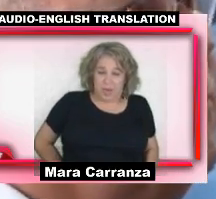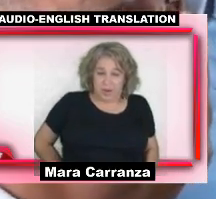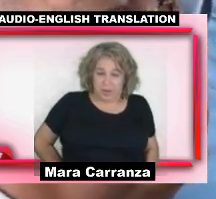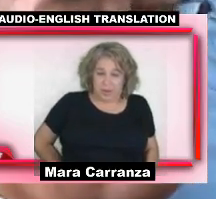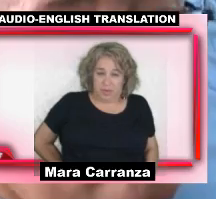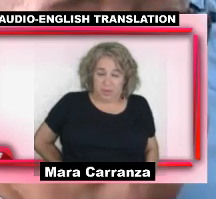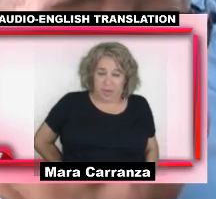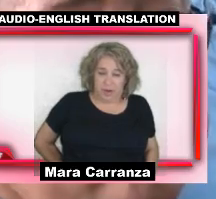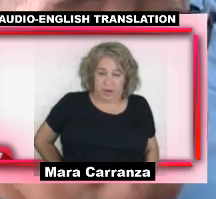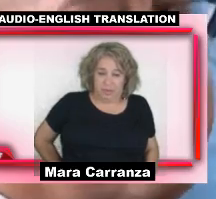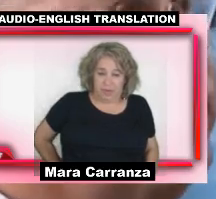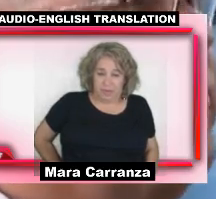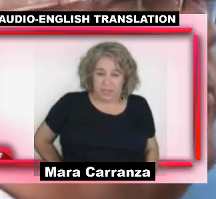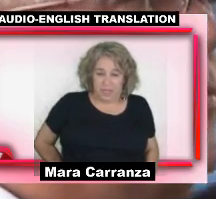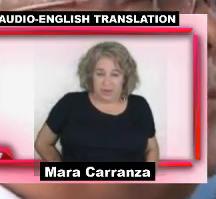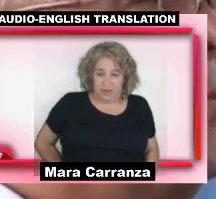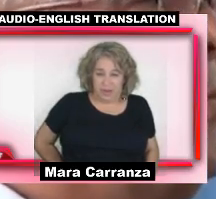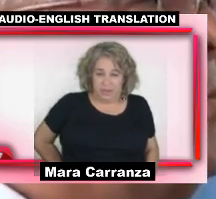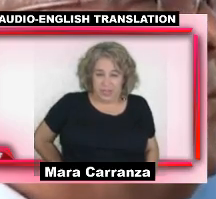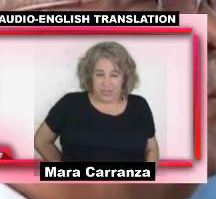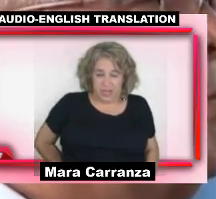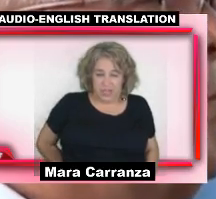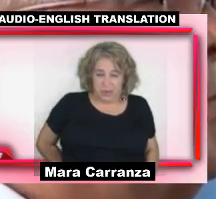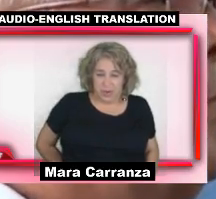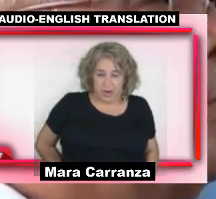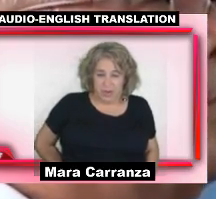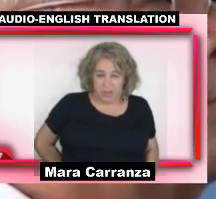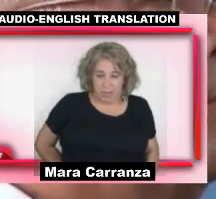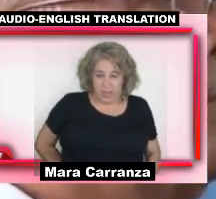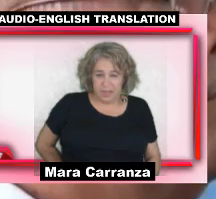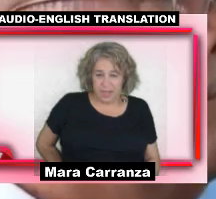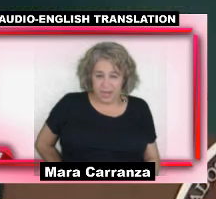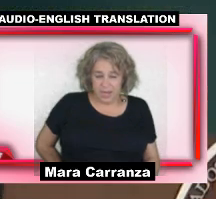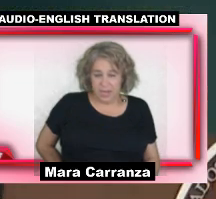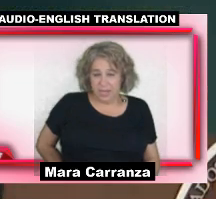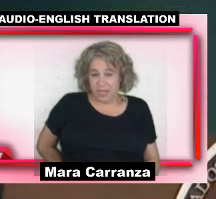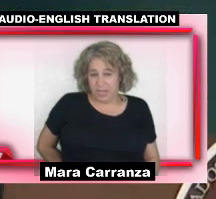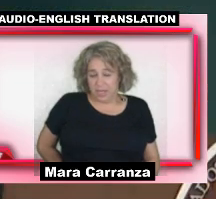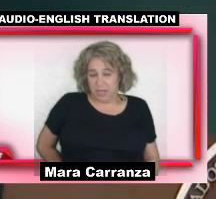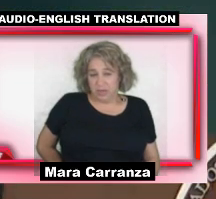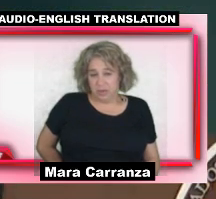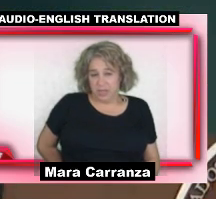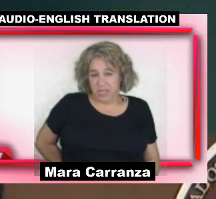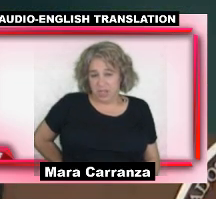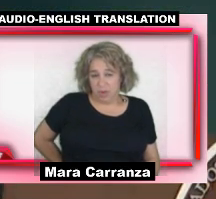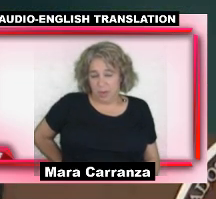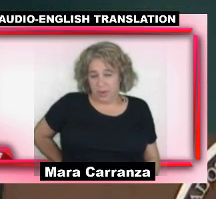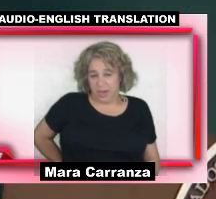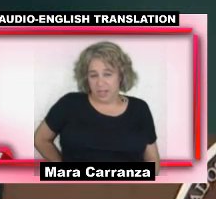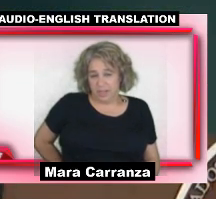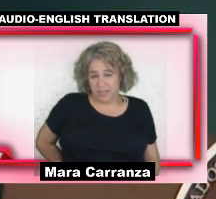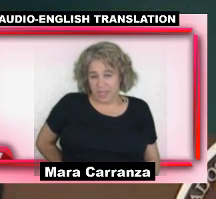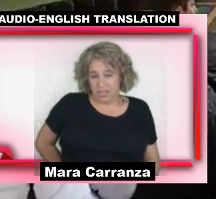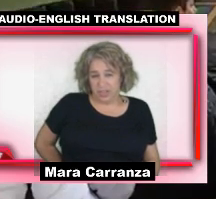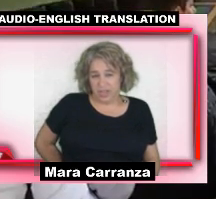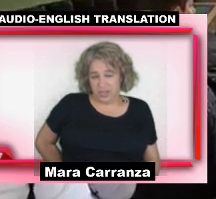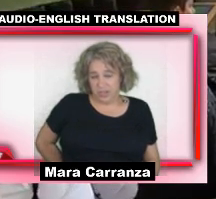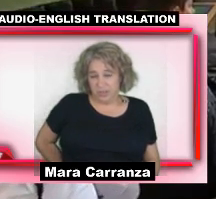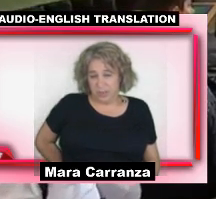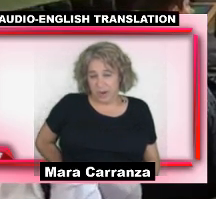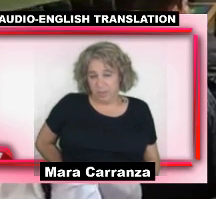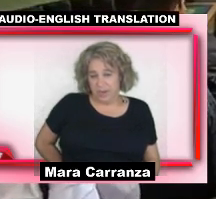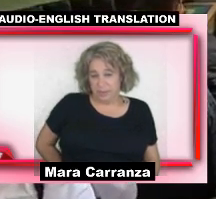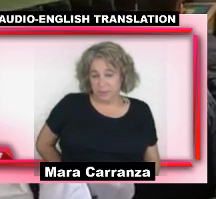They want to know regarding from the Secretary of Education regarding the money they need to continue operating this